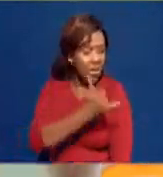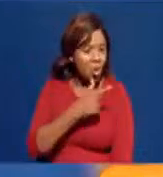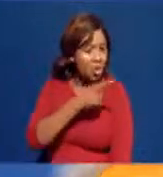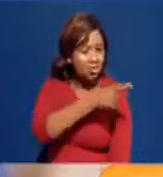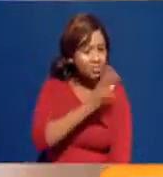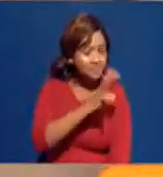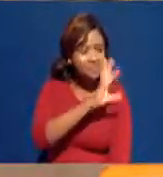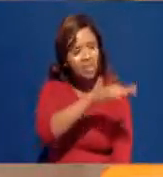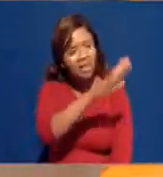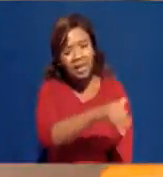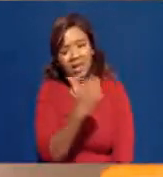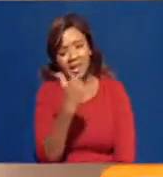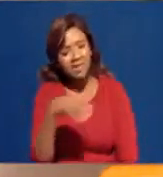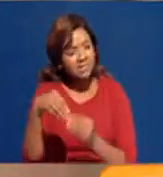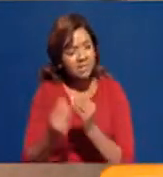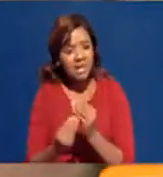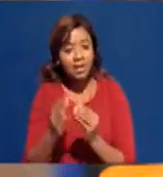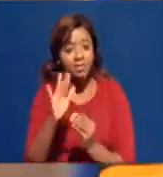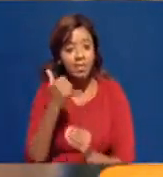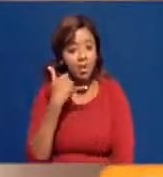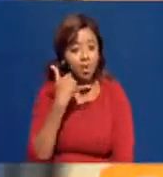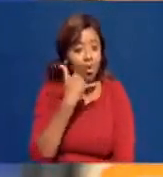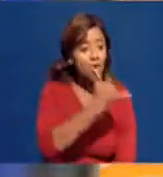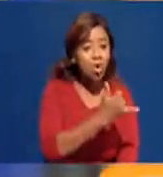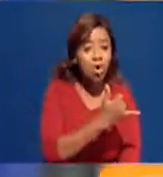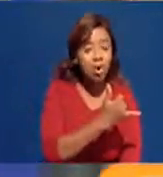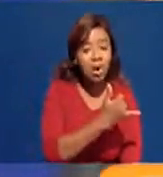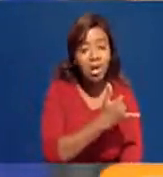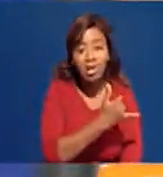client, Susan Kamau.